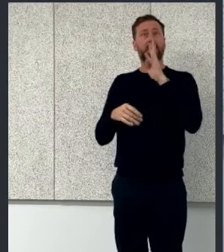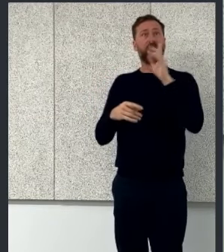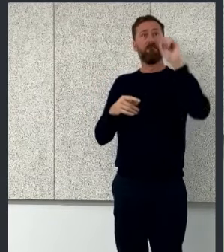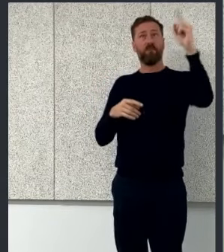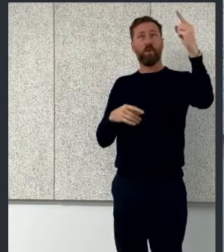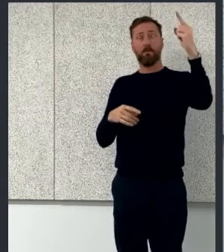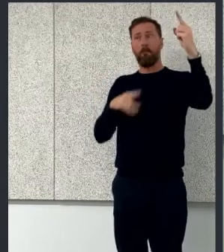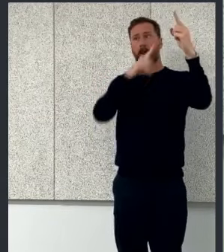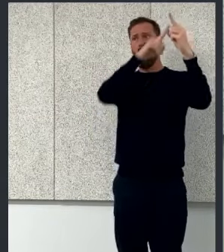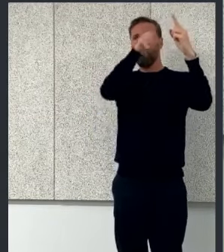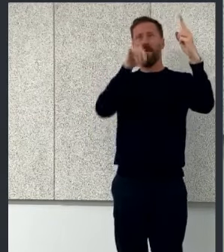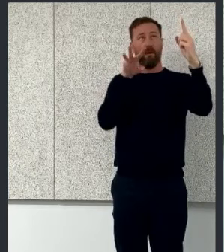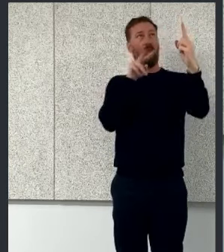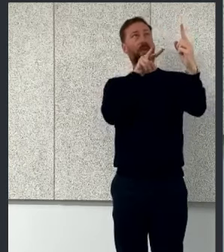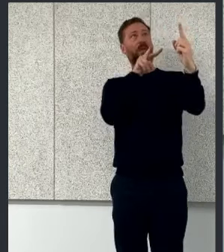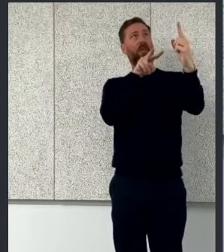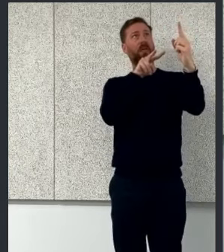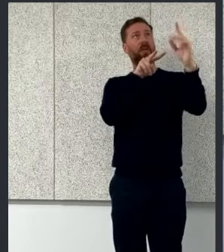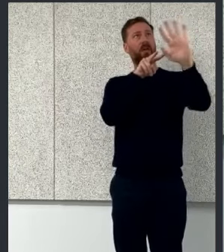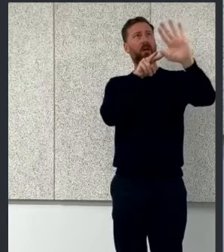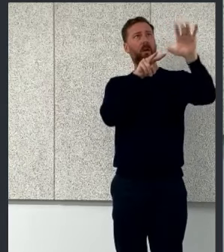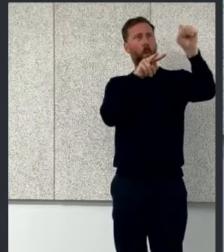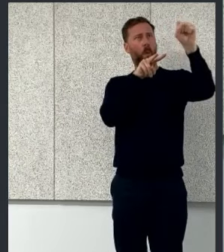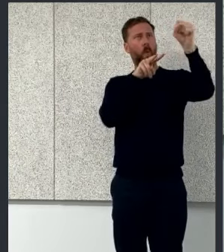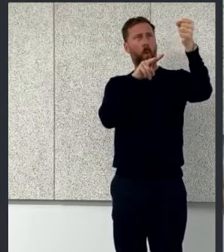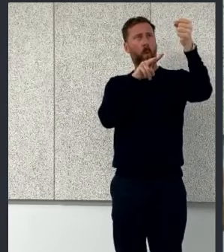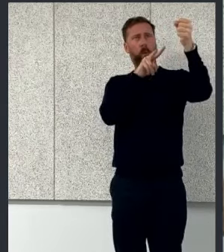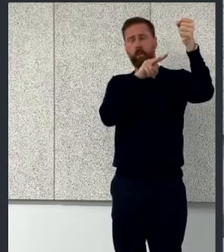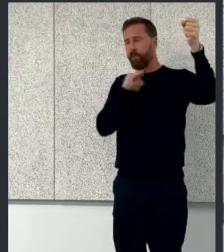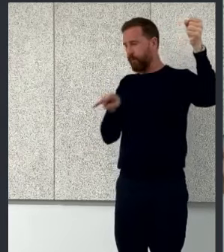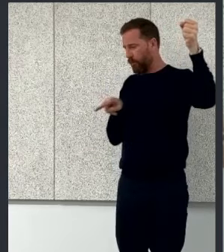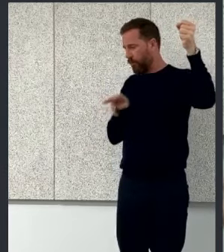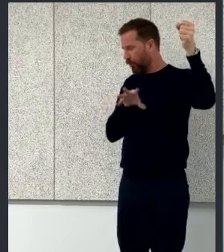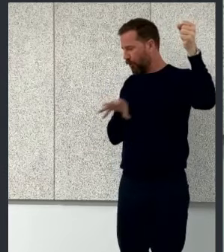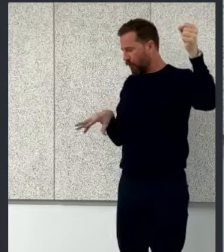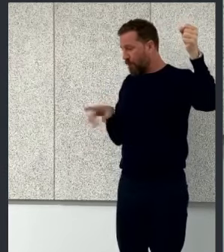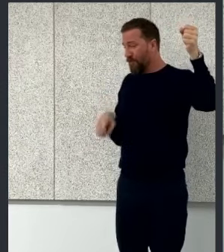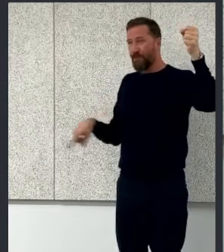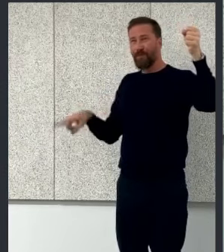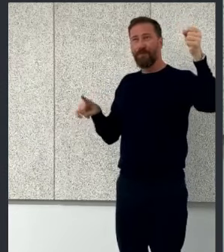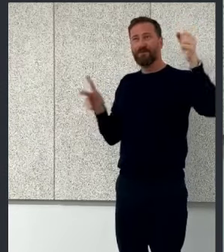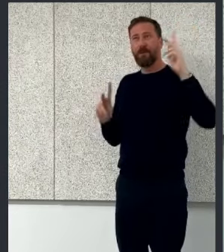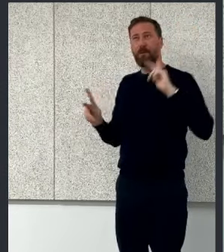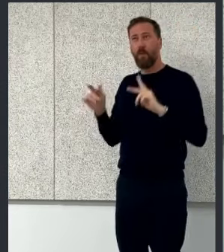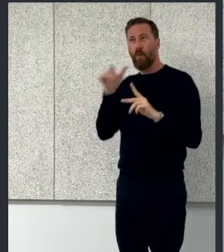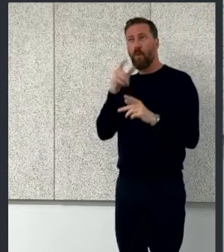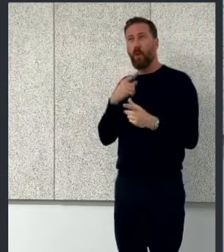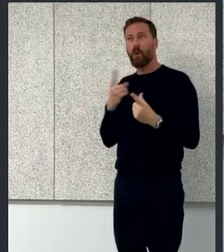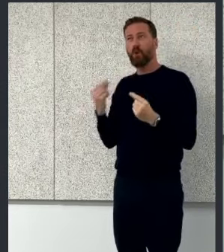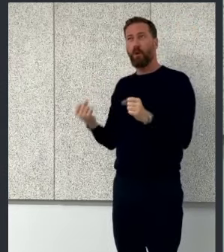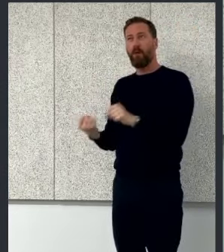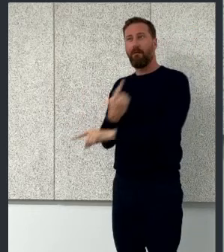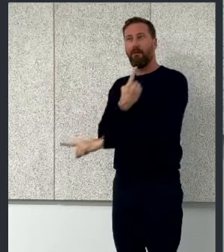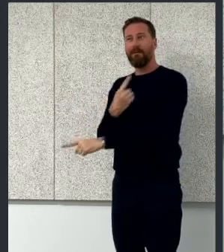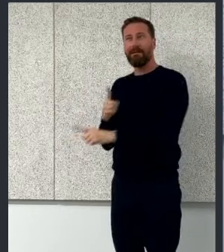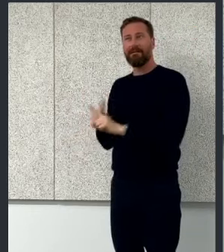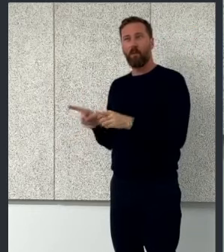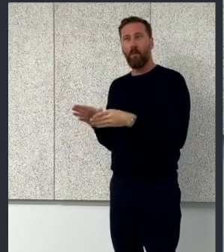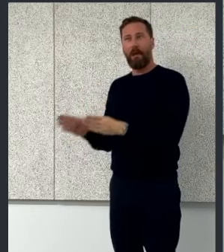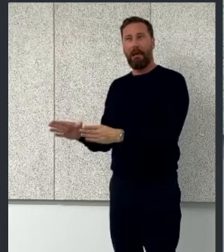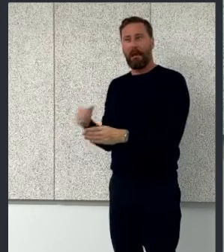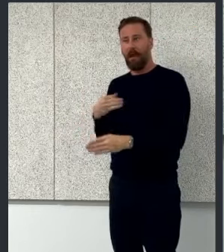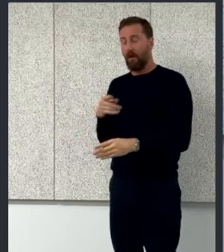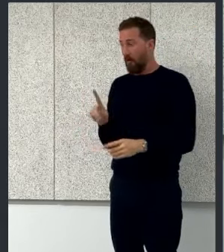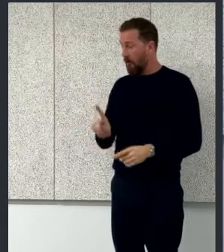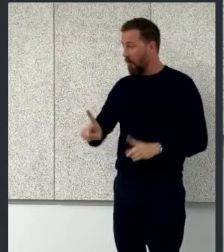on, embrace, understand, and learn from our fellow travelers who are doing it differently. They are walking a different path.